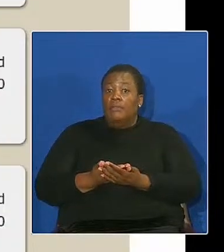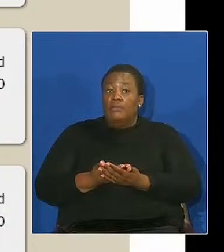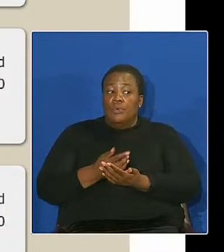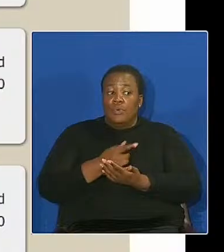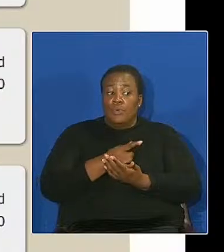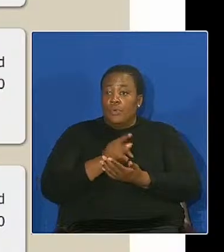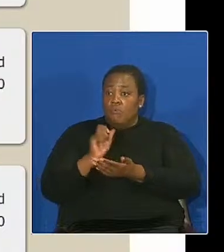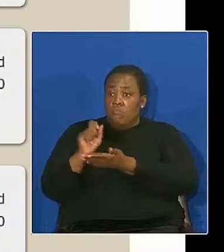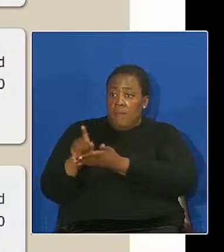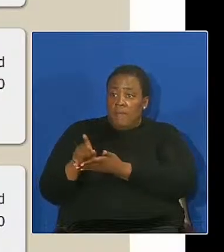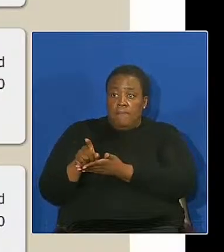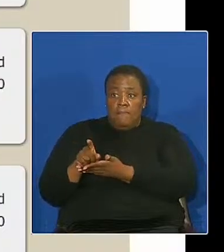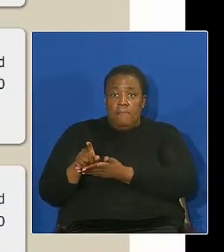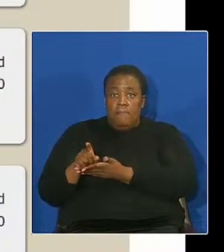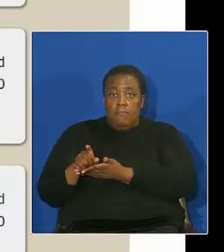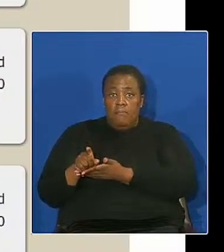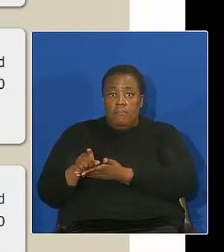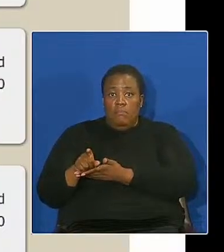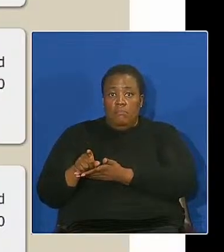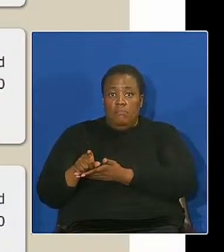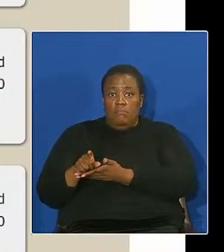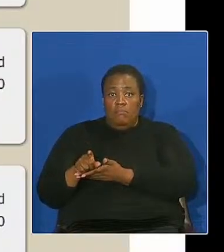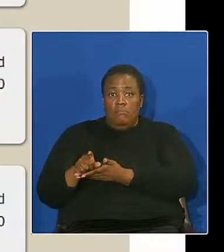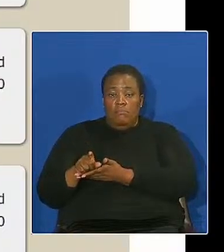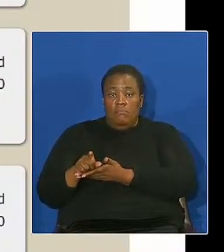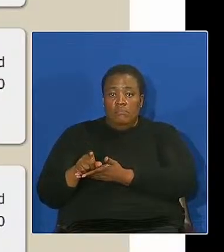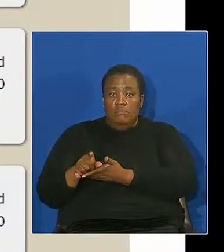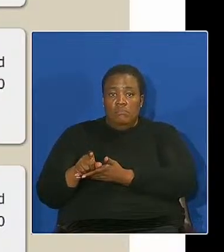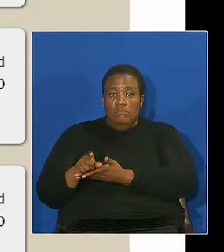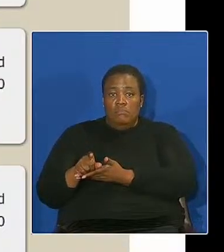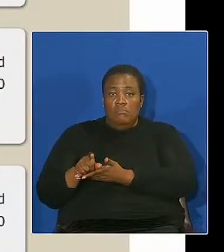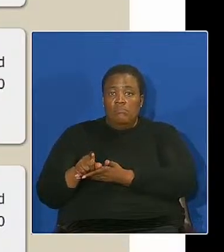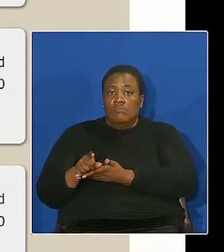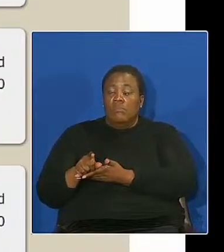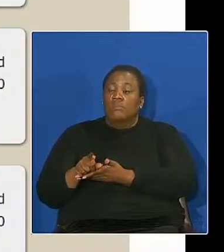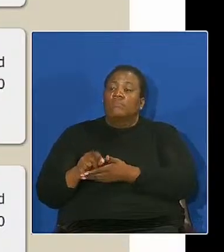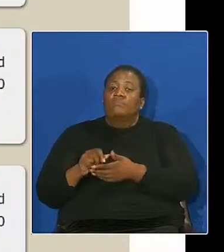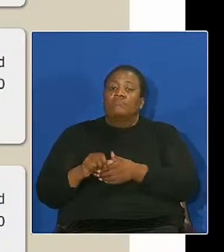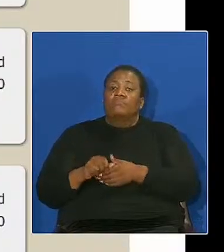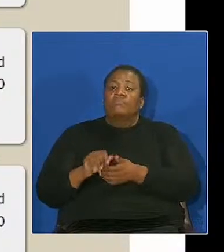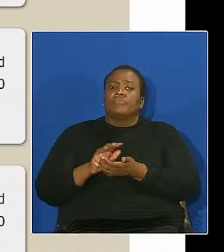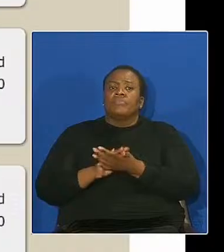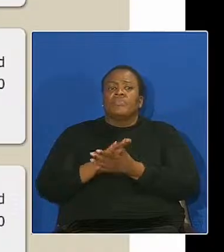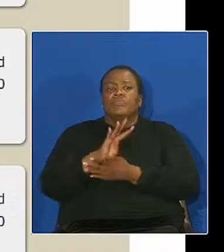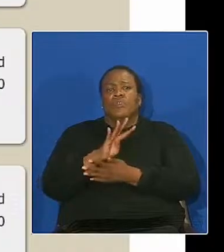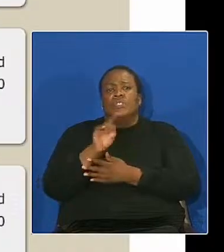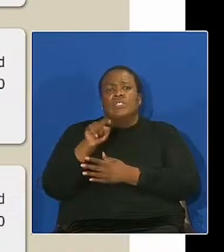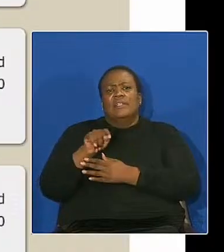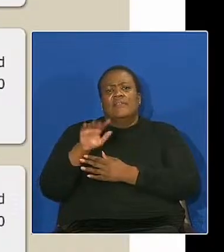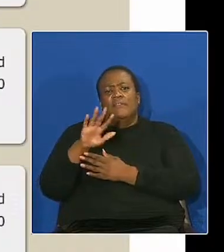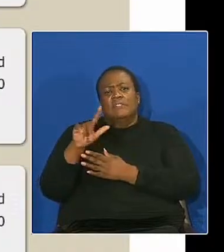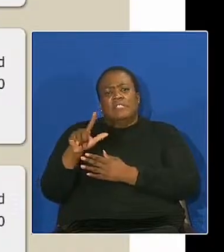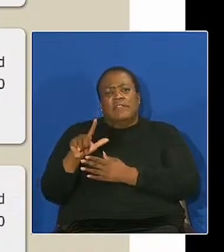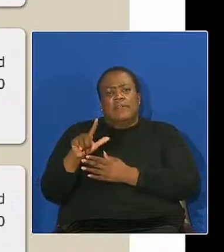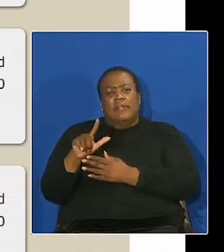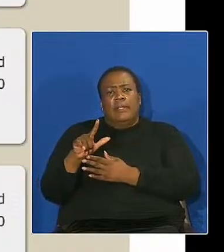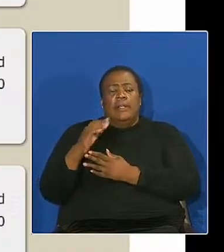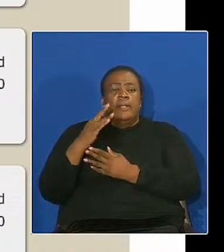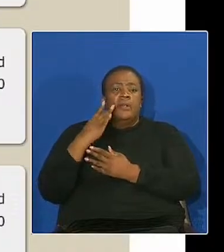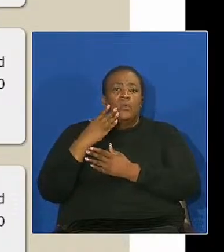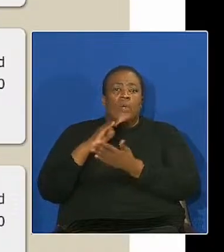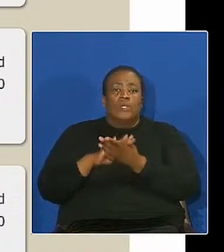sent by Brown Mokgotsi to Matlala at 14:57 on the 12th. And